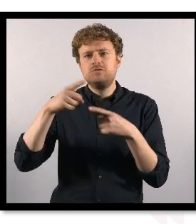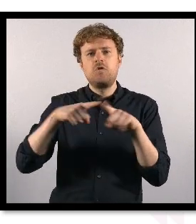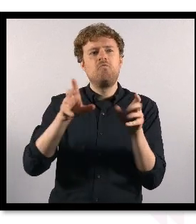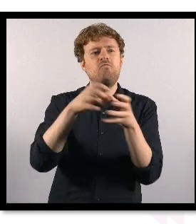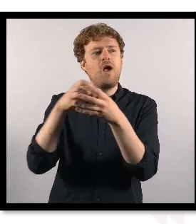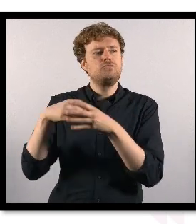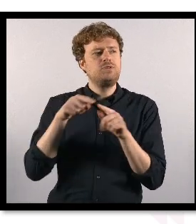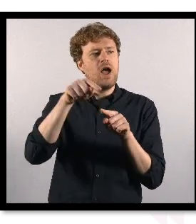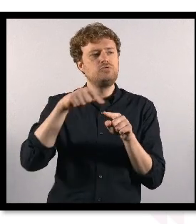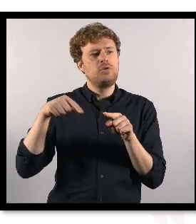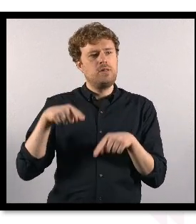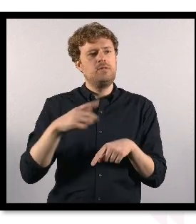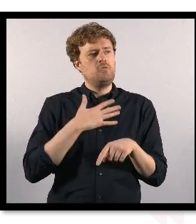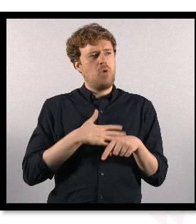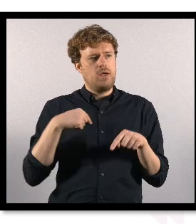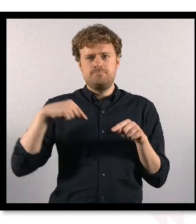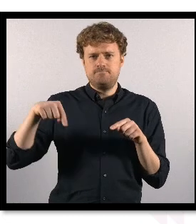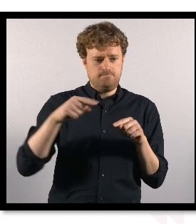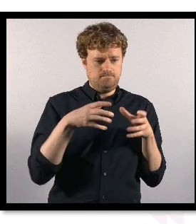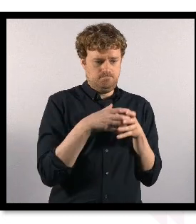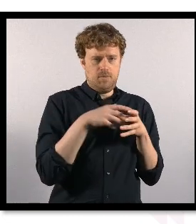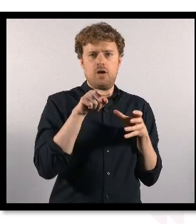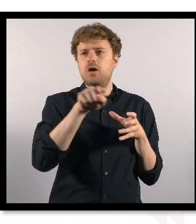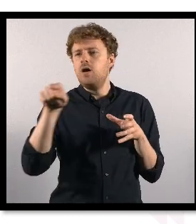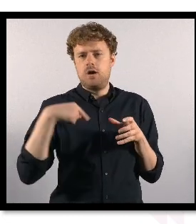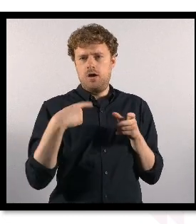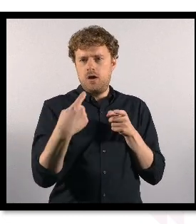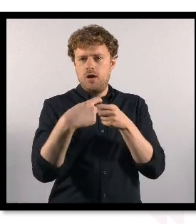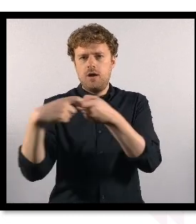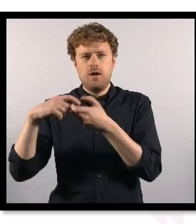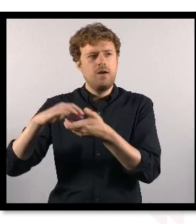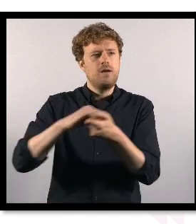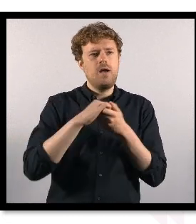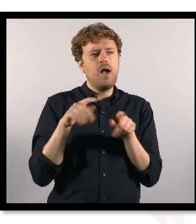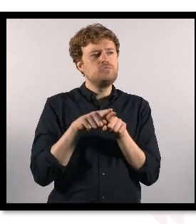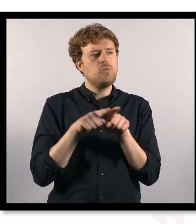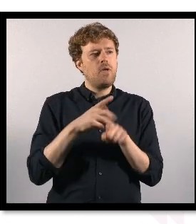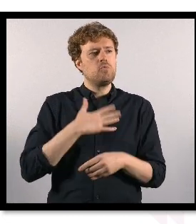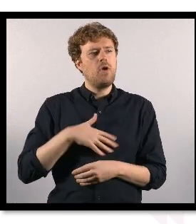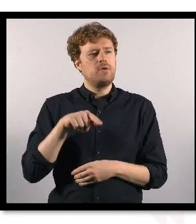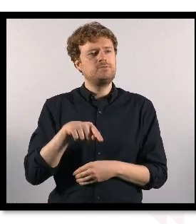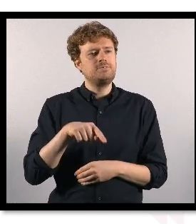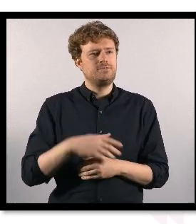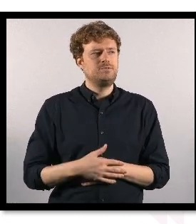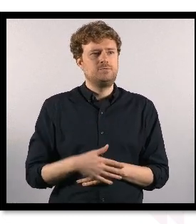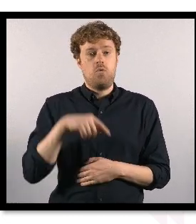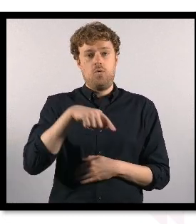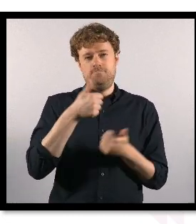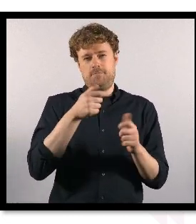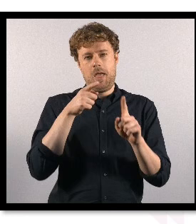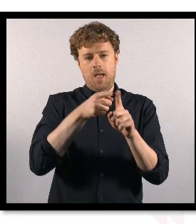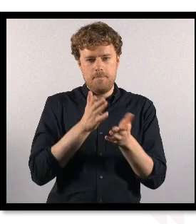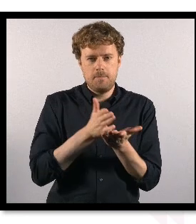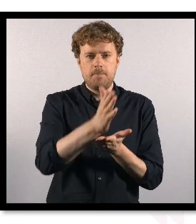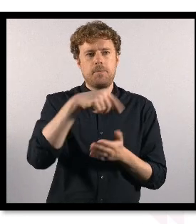expertise aligns with the new tags, do nominate yourselves. And more importantly, nominate your peers as well. Be an endorser within this community.